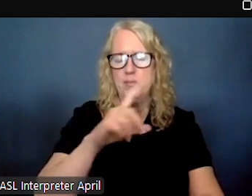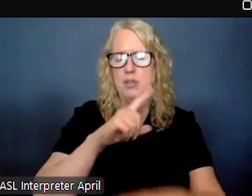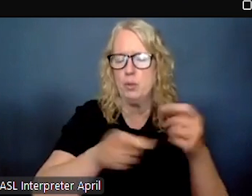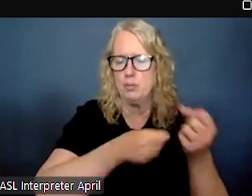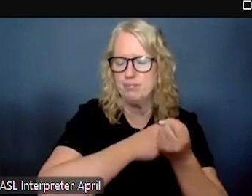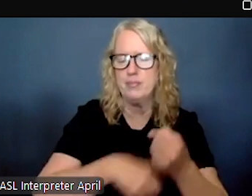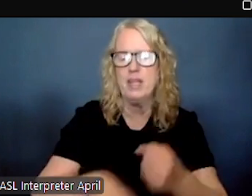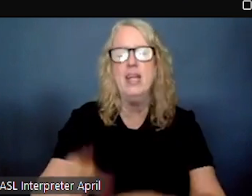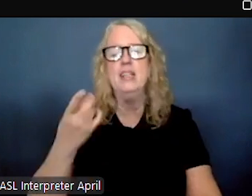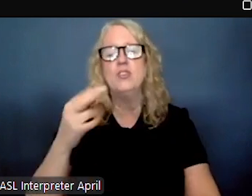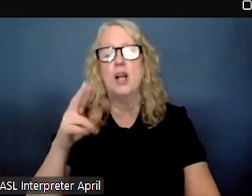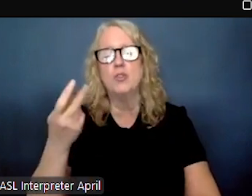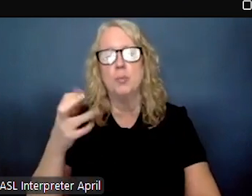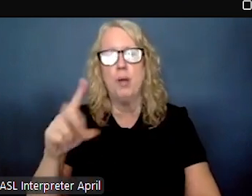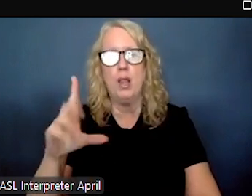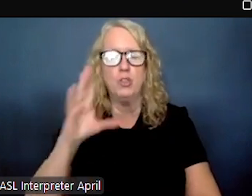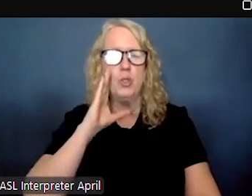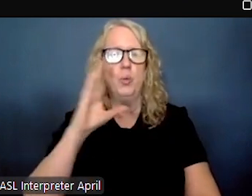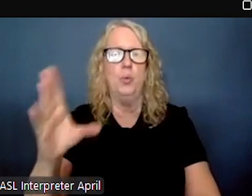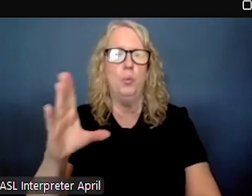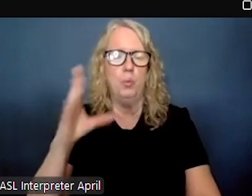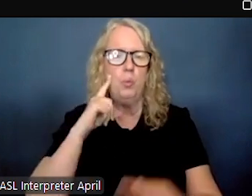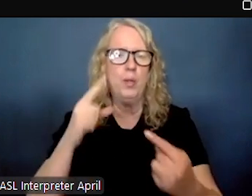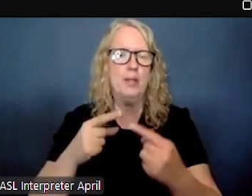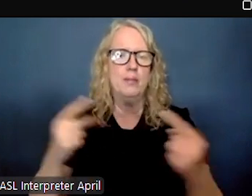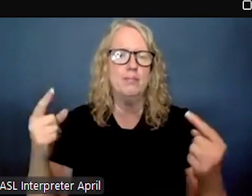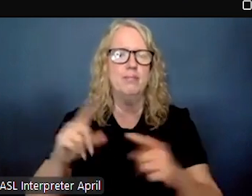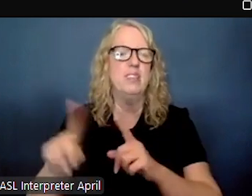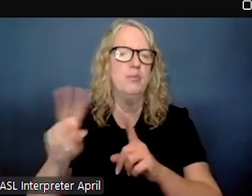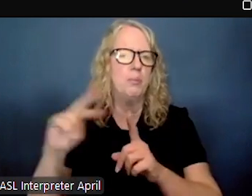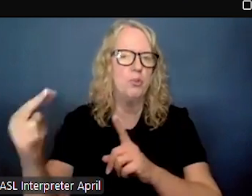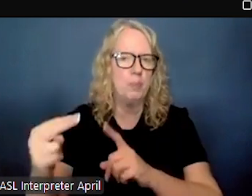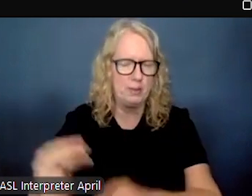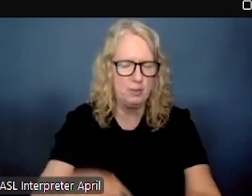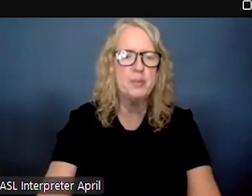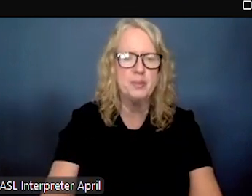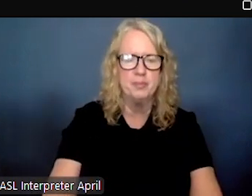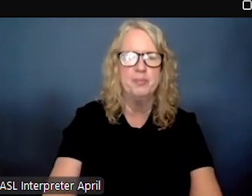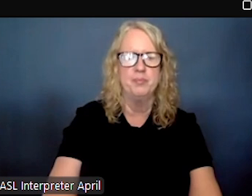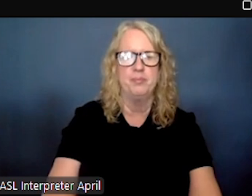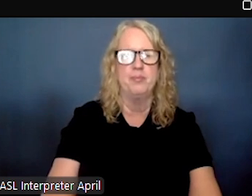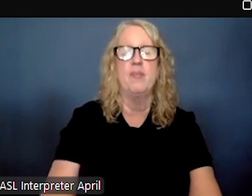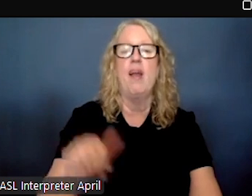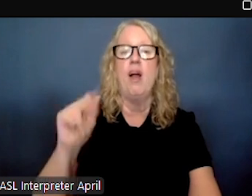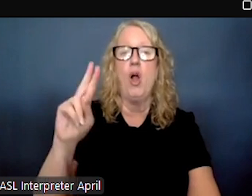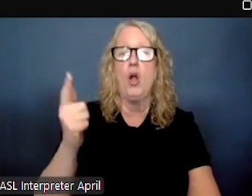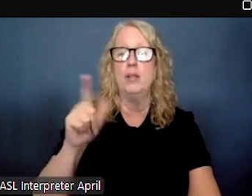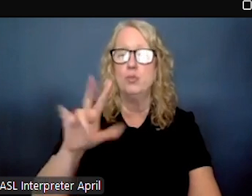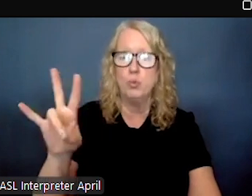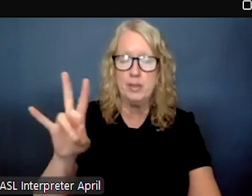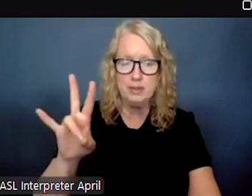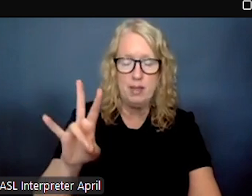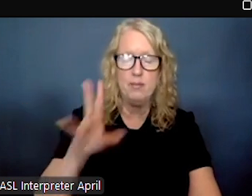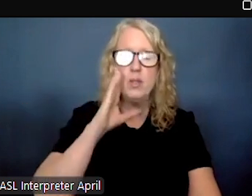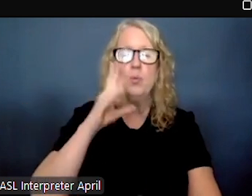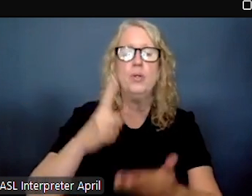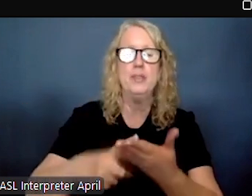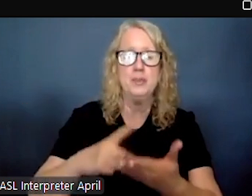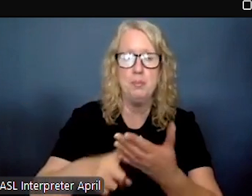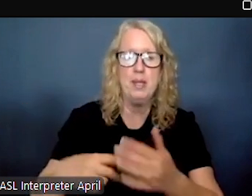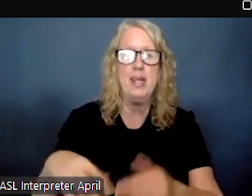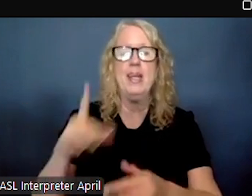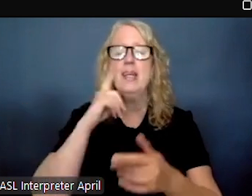and Dr. Pollard will take the different perspective. Then coming August 27th, we have a debate. States